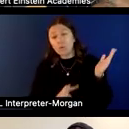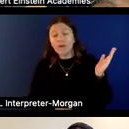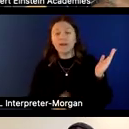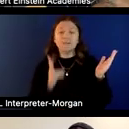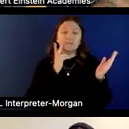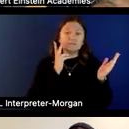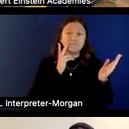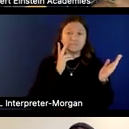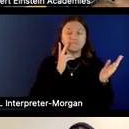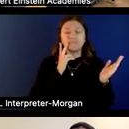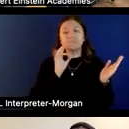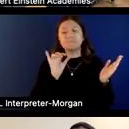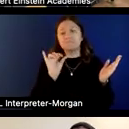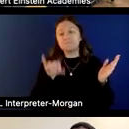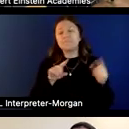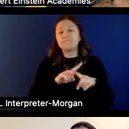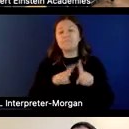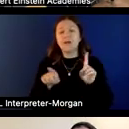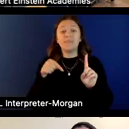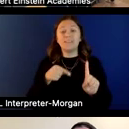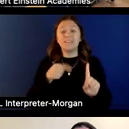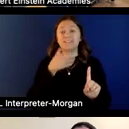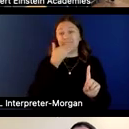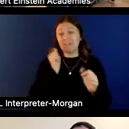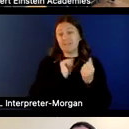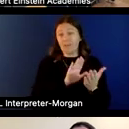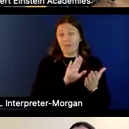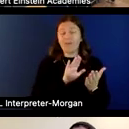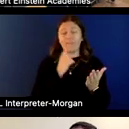through conjugation. But this is the best way of like,